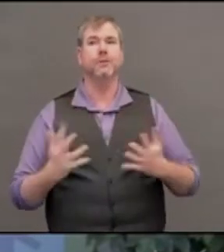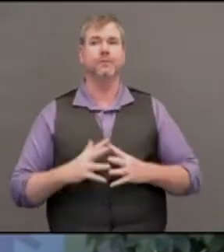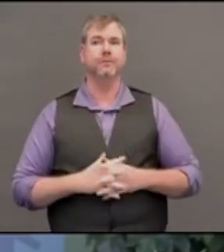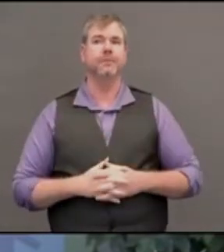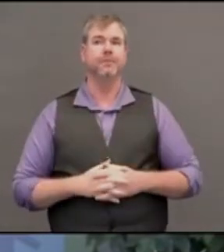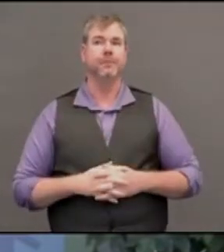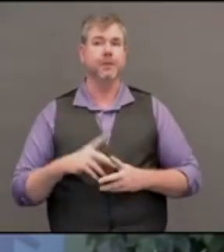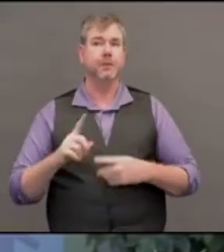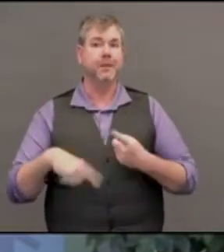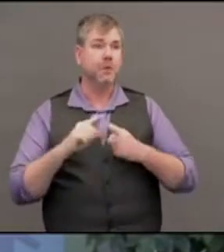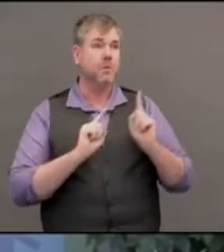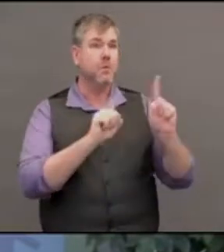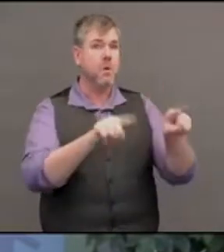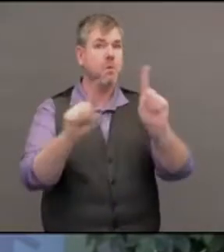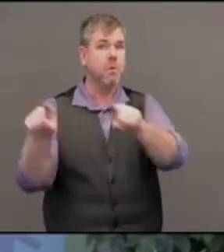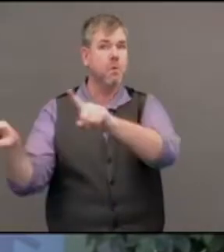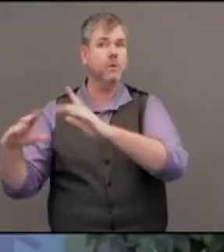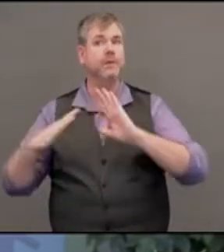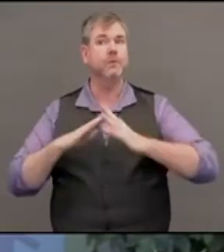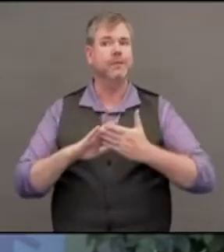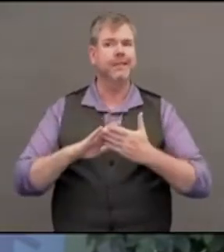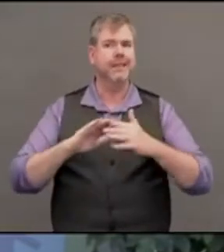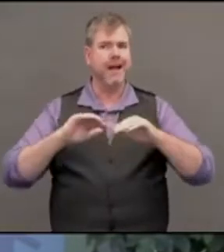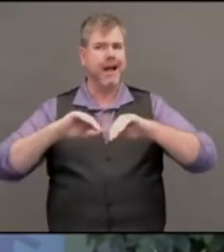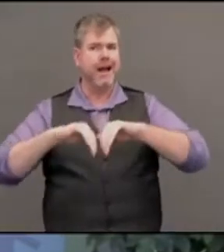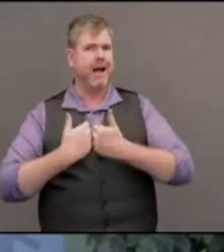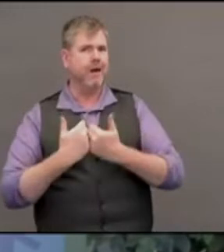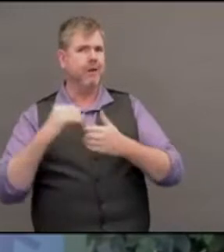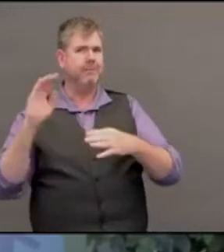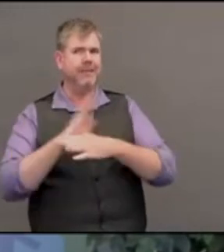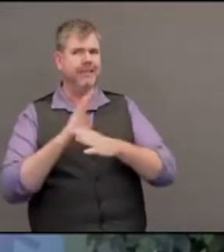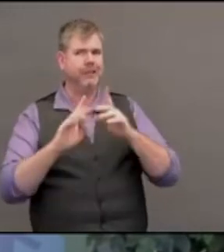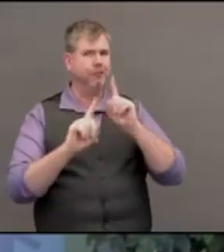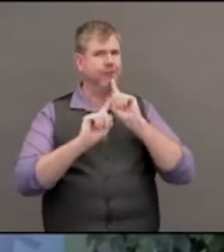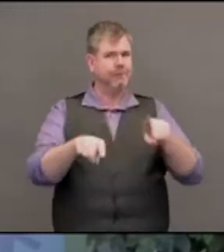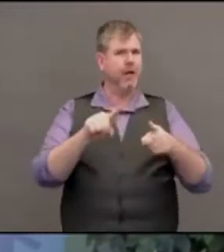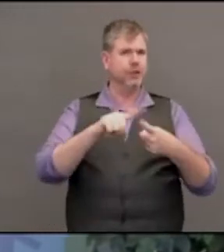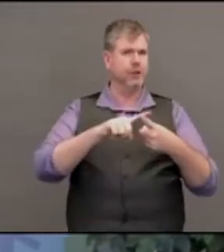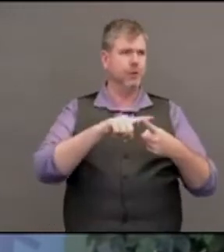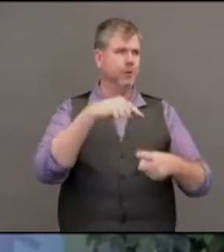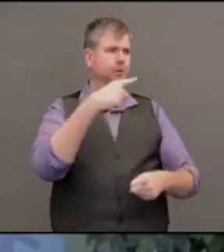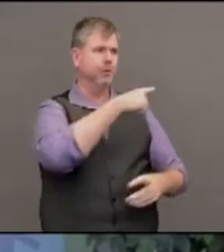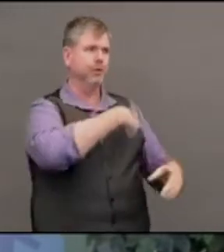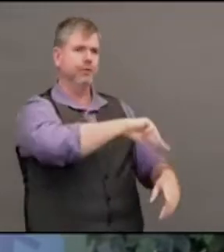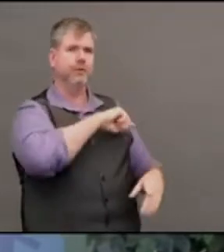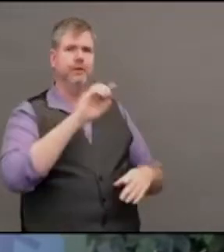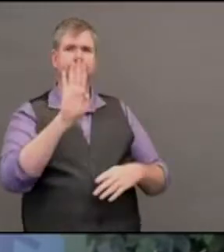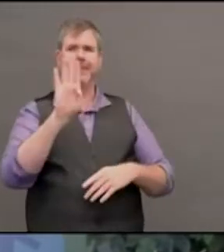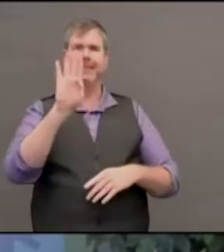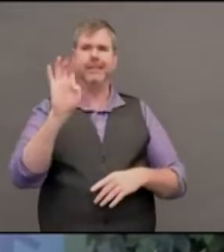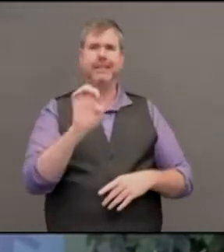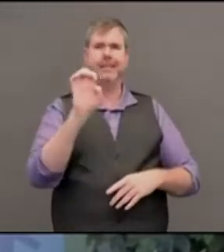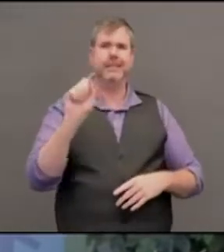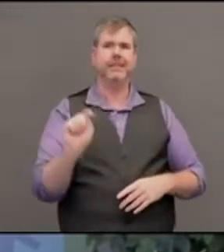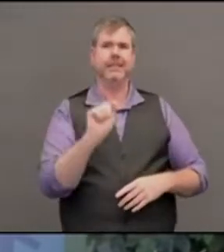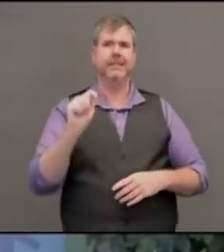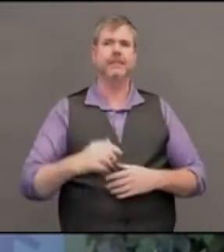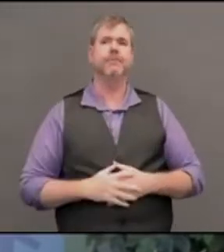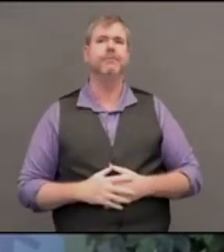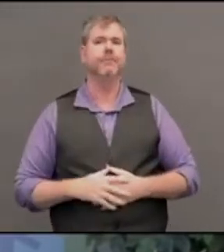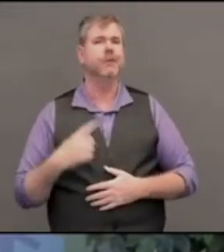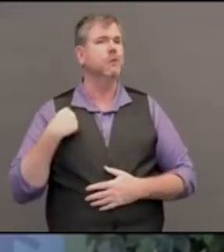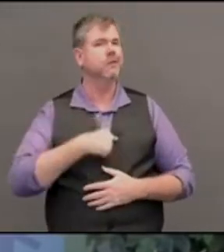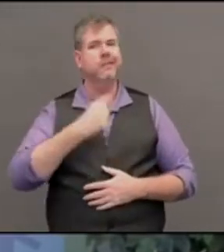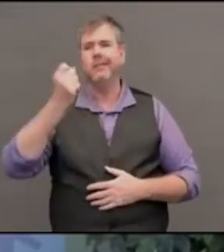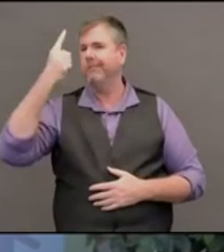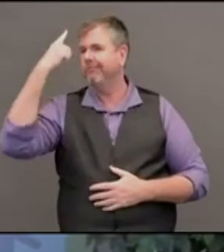community? For the most part, it goes pretty well. We understand the frustration of a lot of business owners. We feel that they lose hope when we